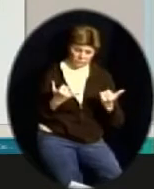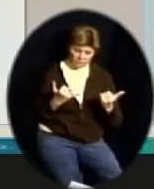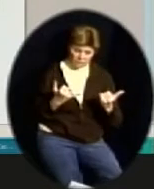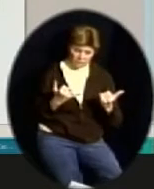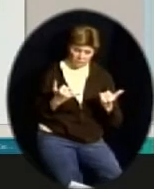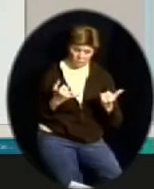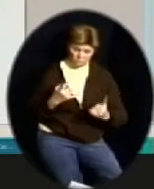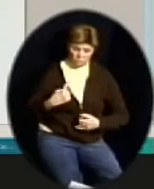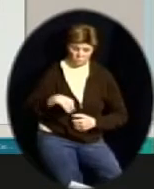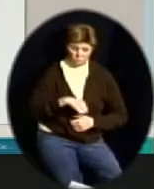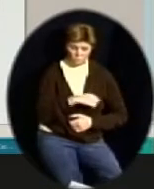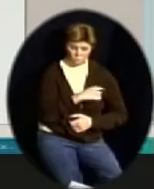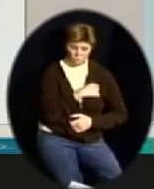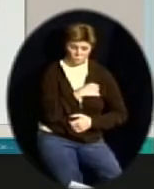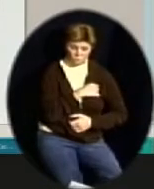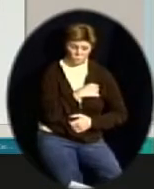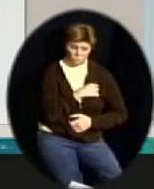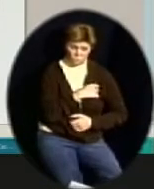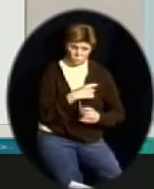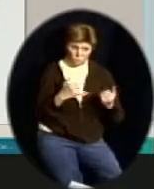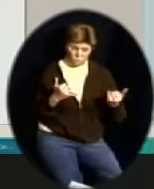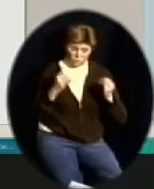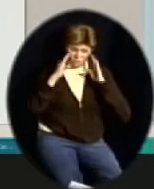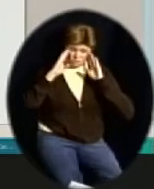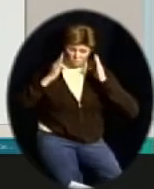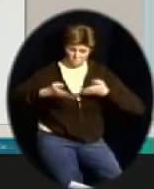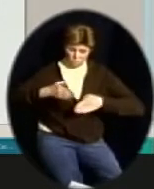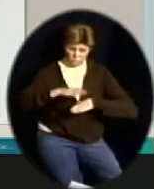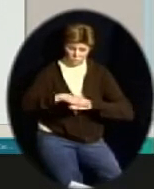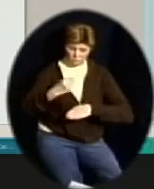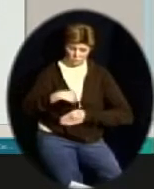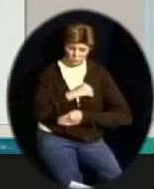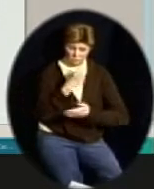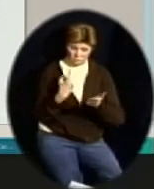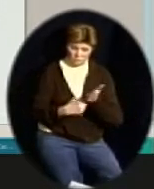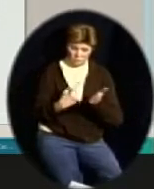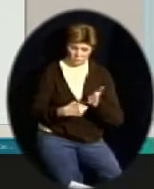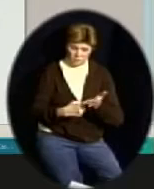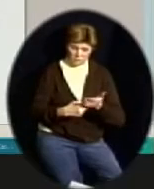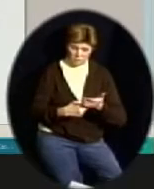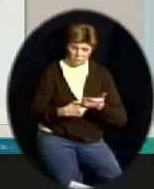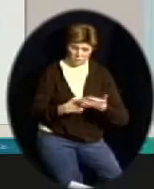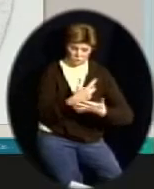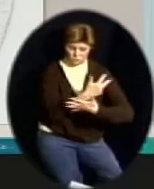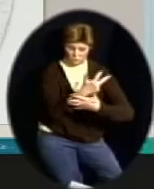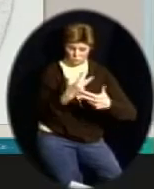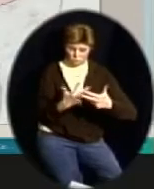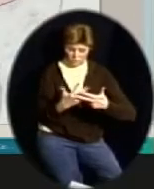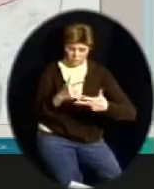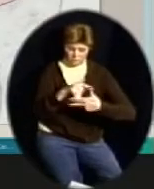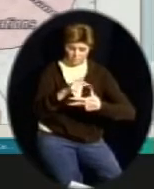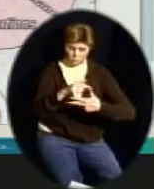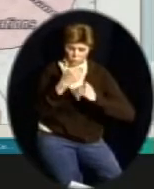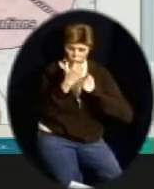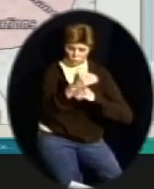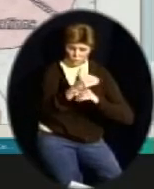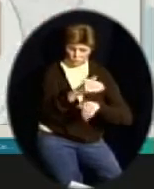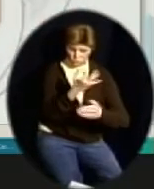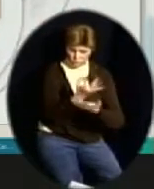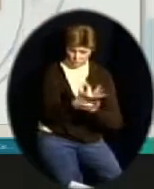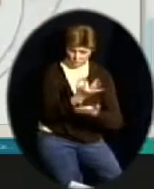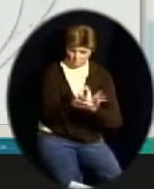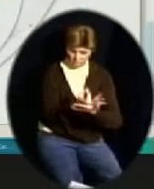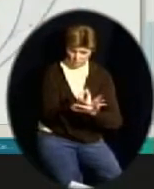out that we have centered our discussion on 3 main categories. A category of restricted funds,